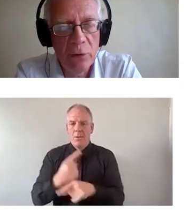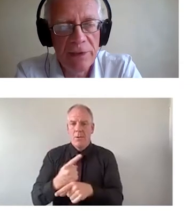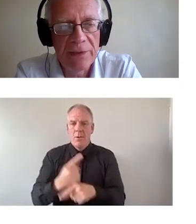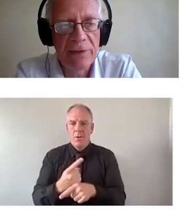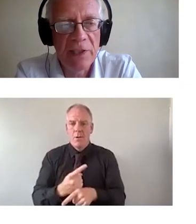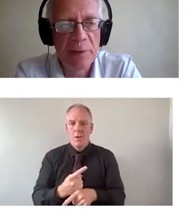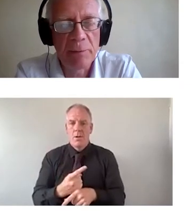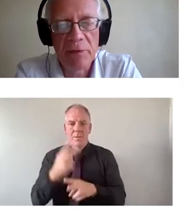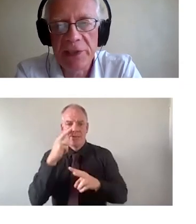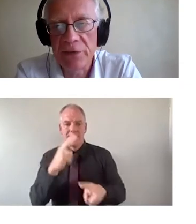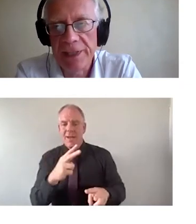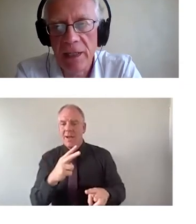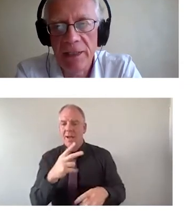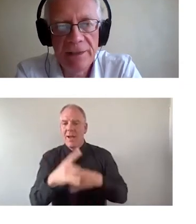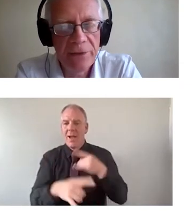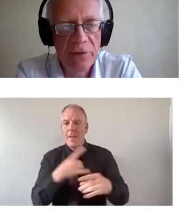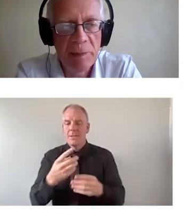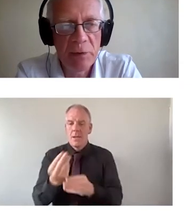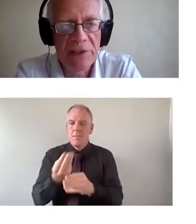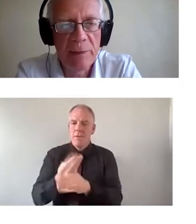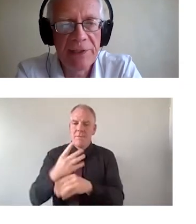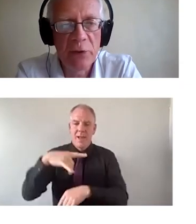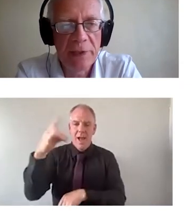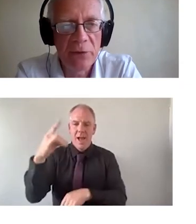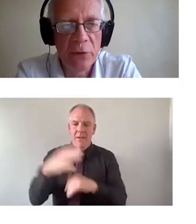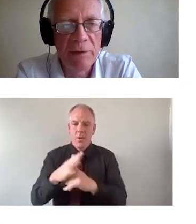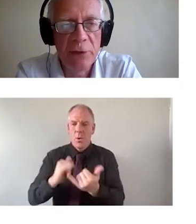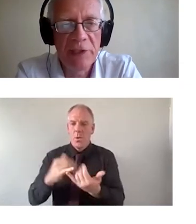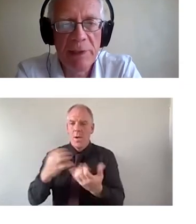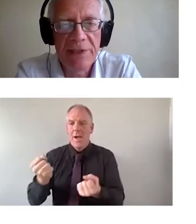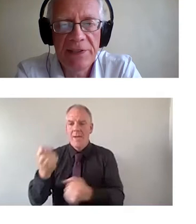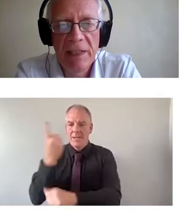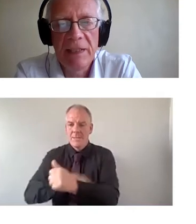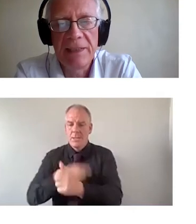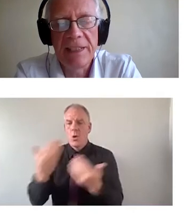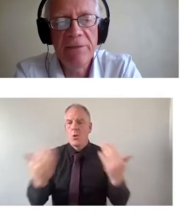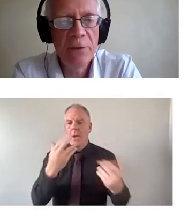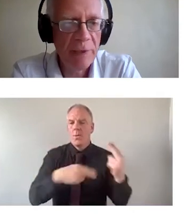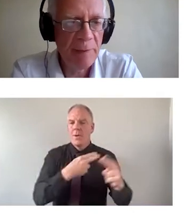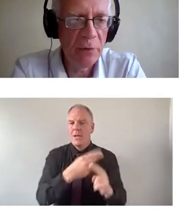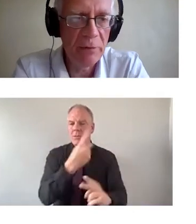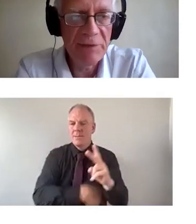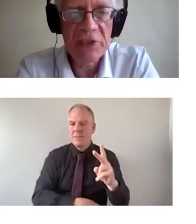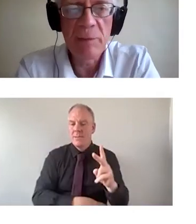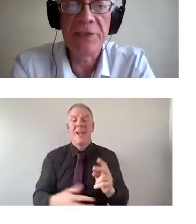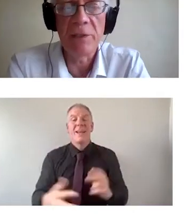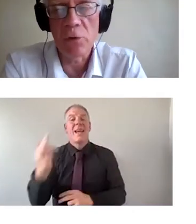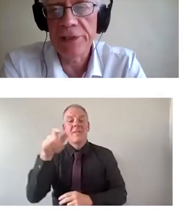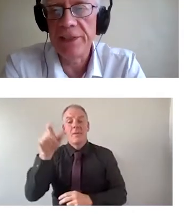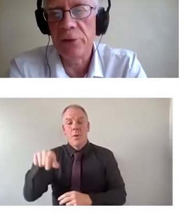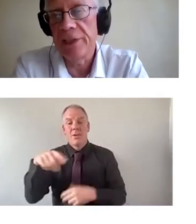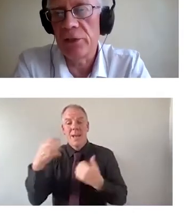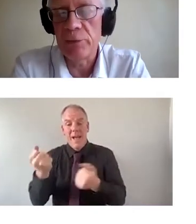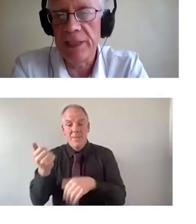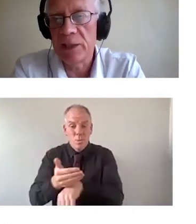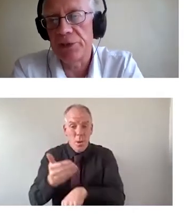We saw that the experience of poverty is very high, you know, for people with disability compared to those with no disabilities, and that even when people with disabilities are